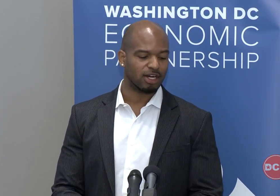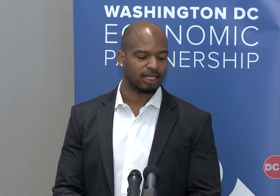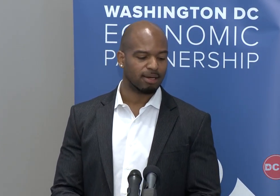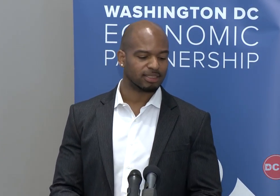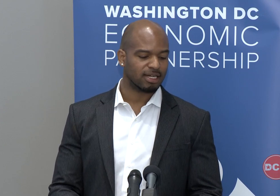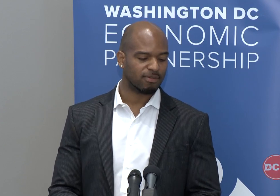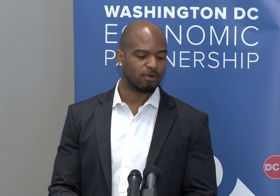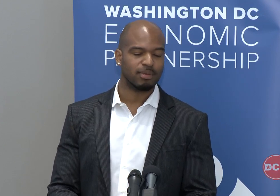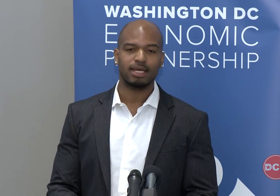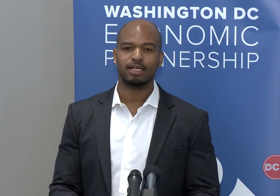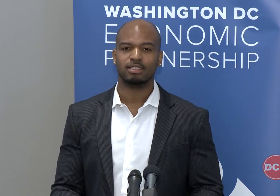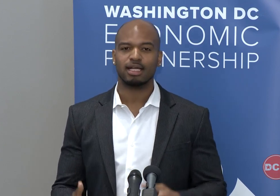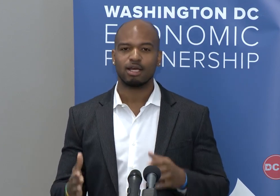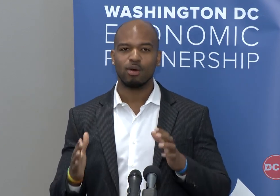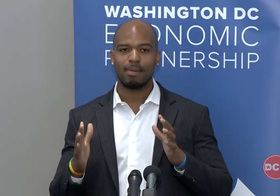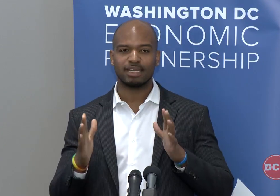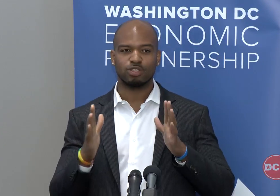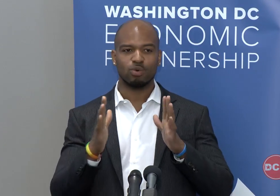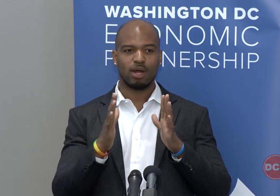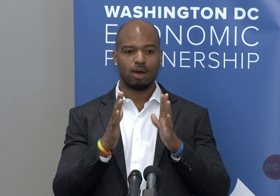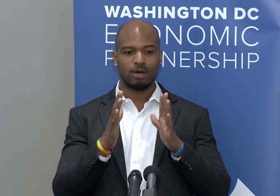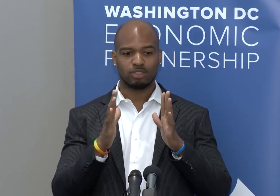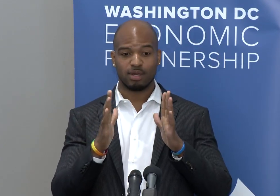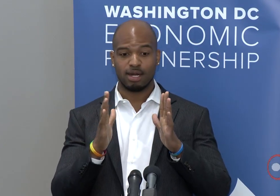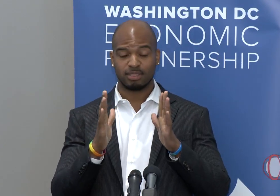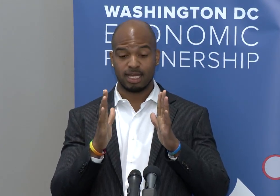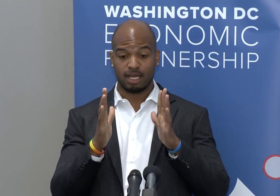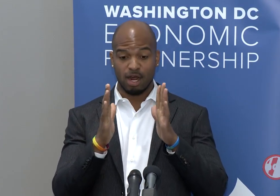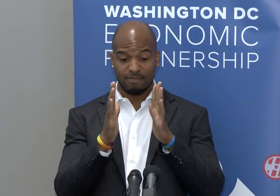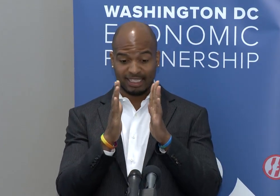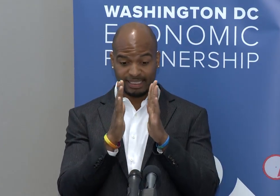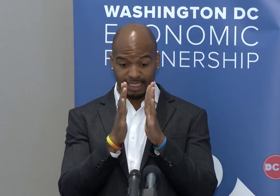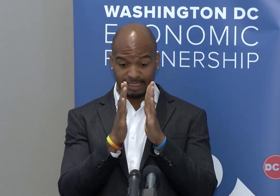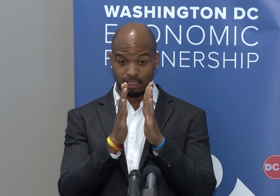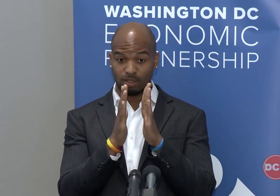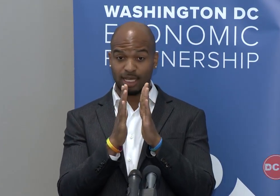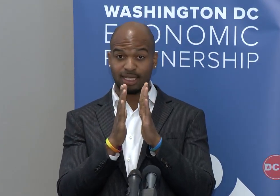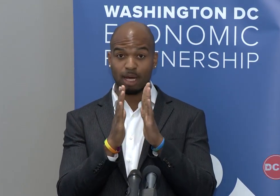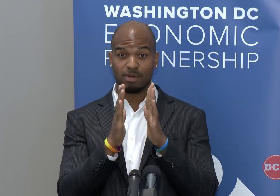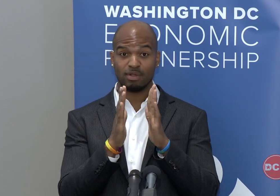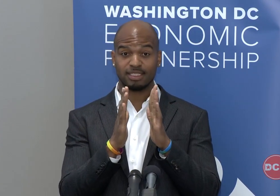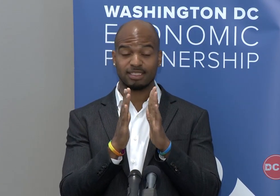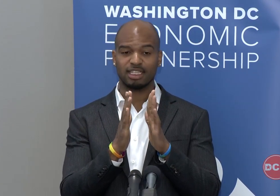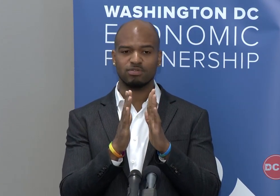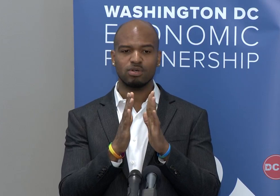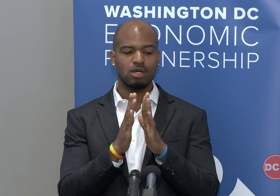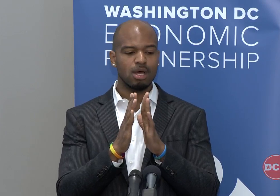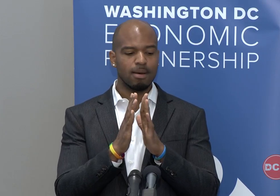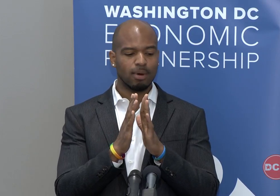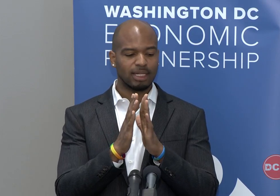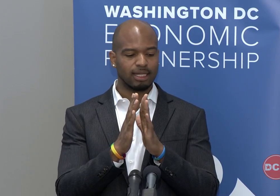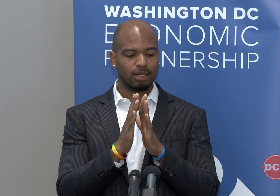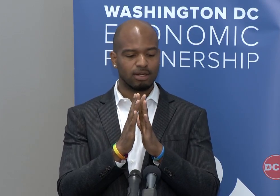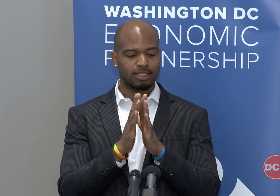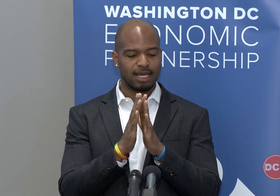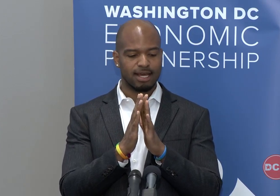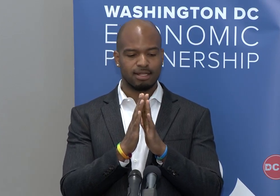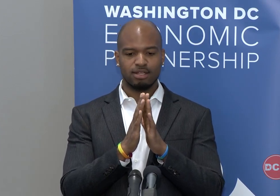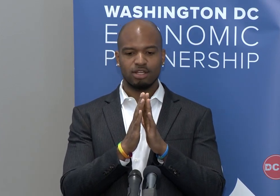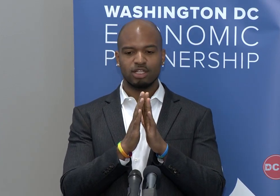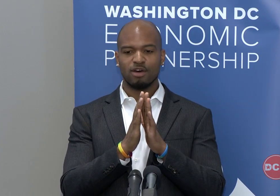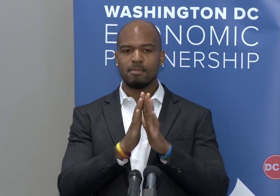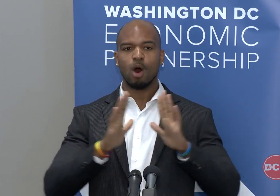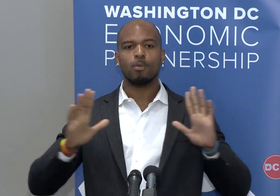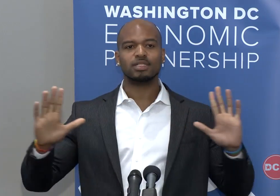offending the majority. That was kind of, for me, is like going back to where I was like, all right, if I stay in this little lane, I'll be really successful. But when I learned